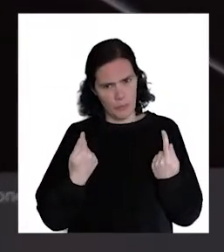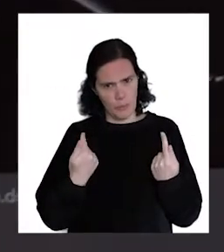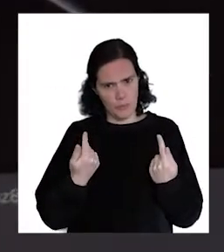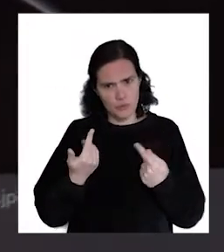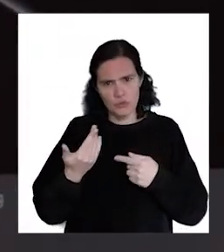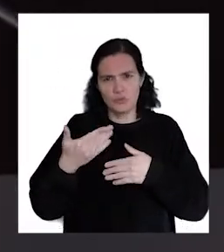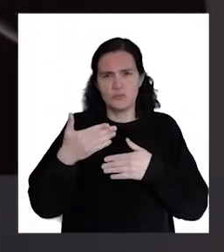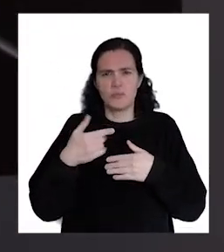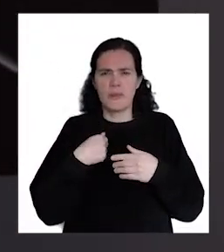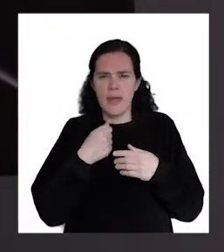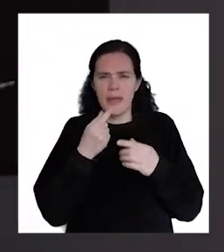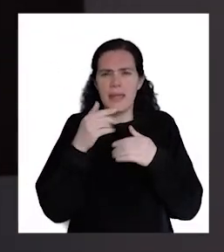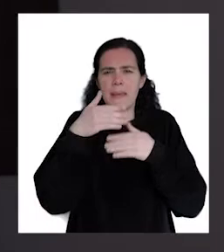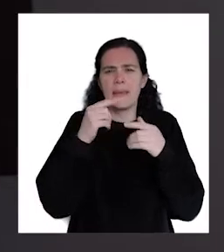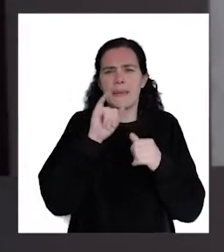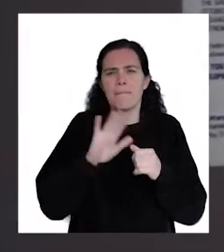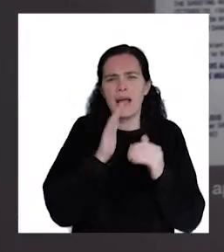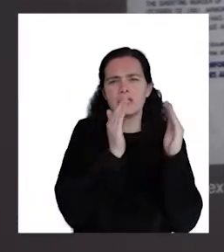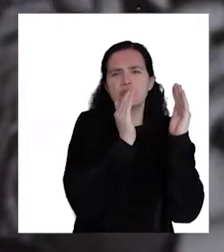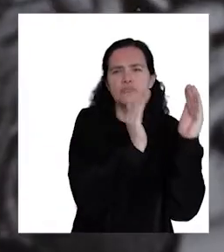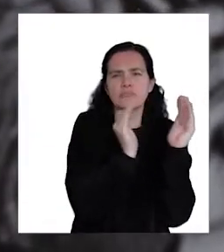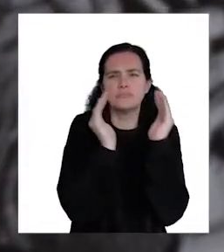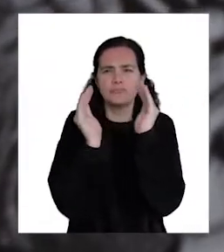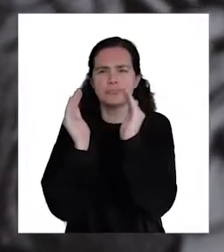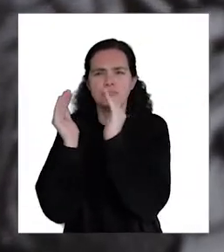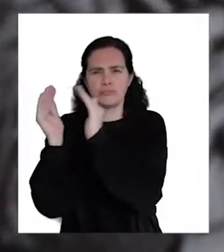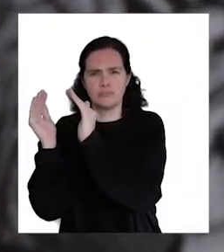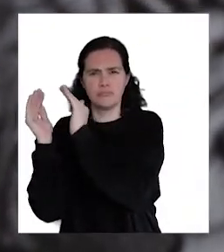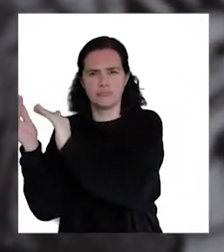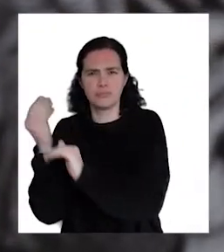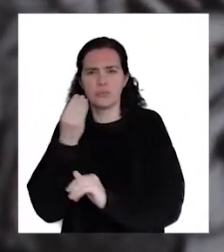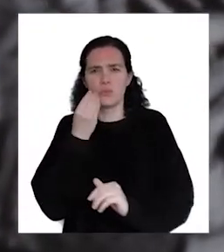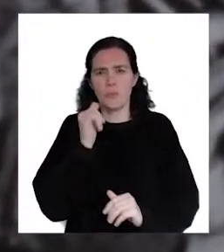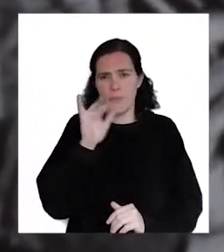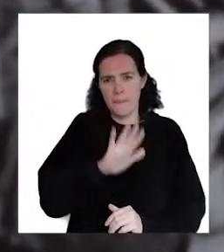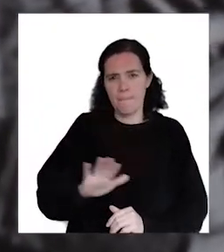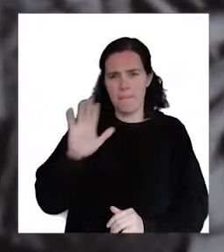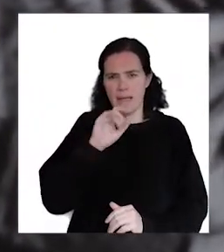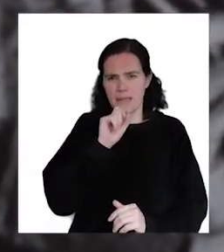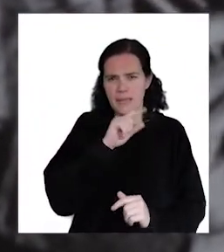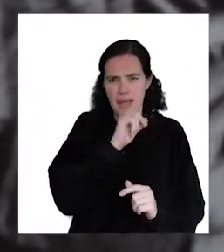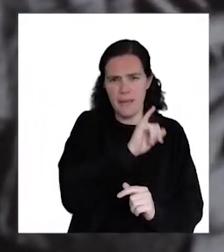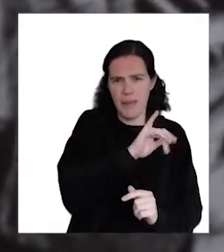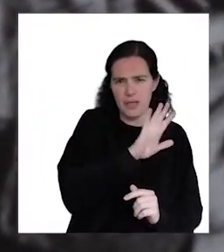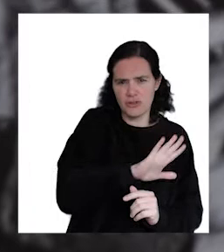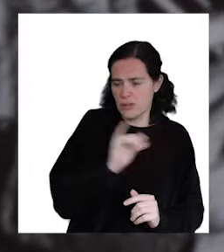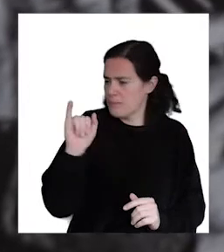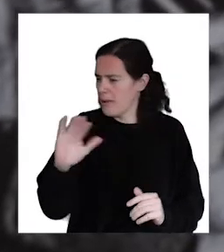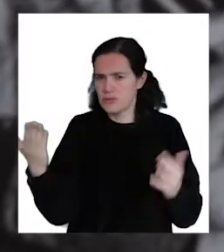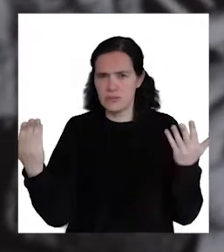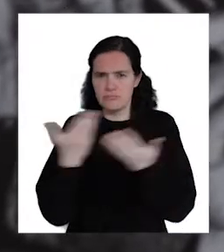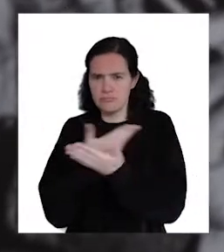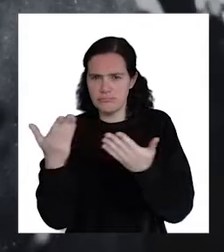the space between the images, and how the images interact with one